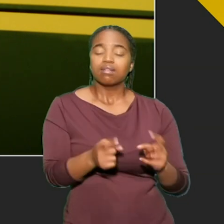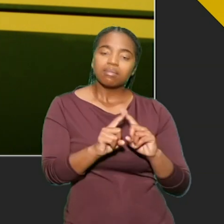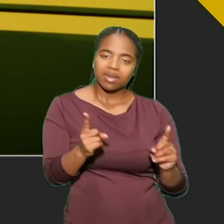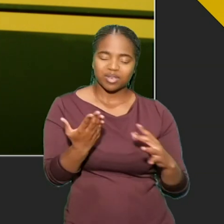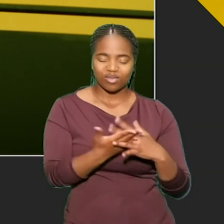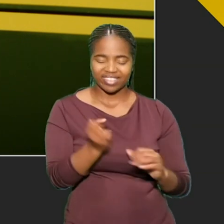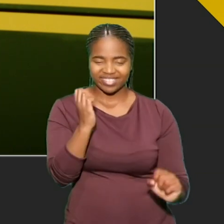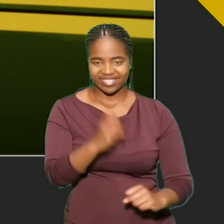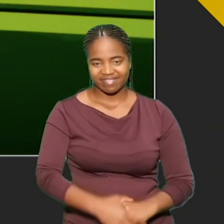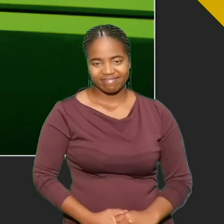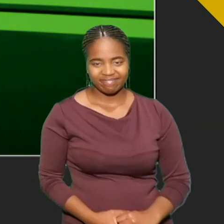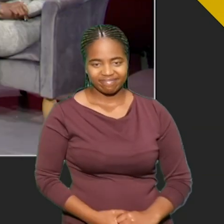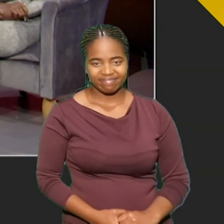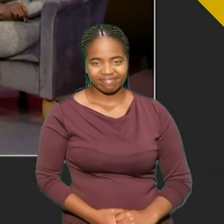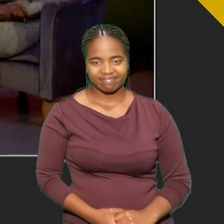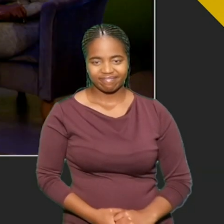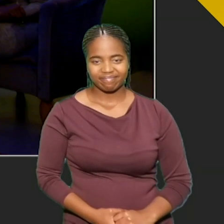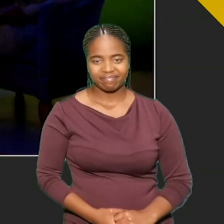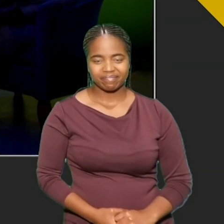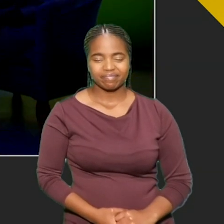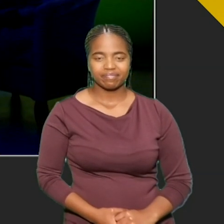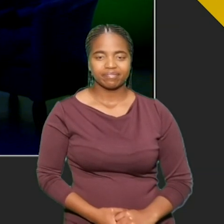this after the break.